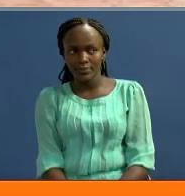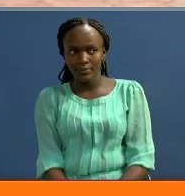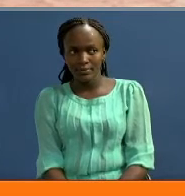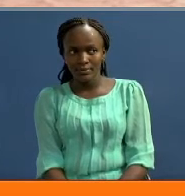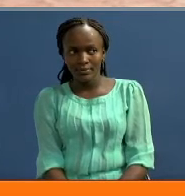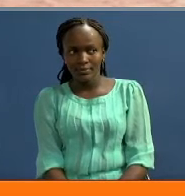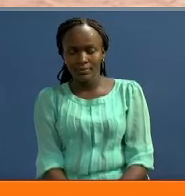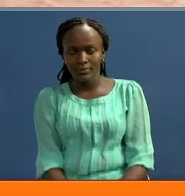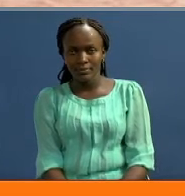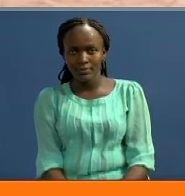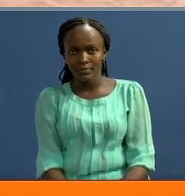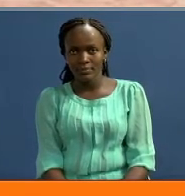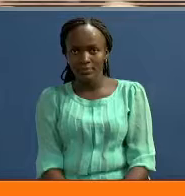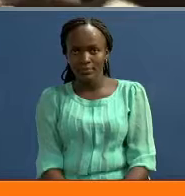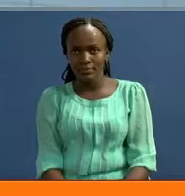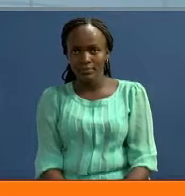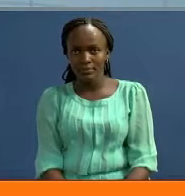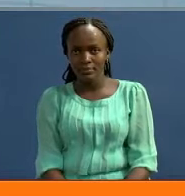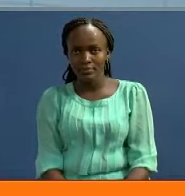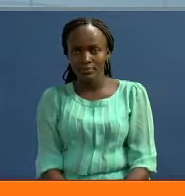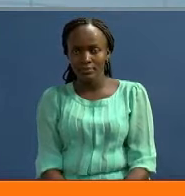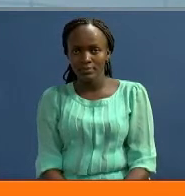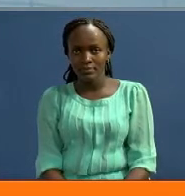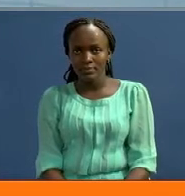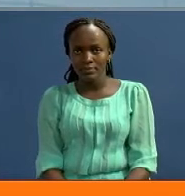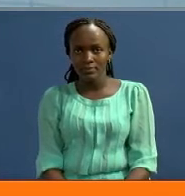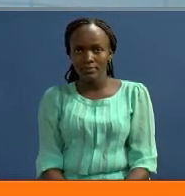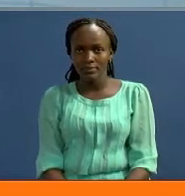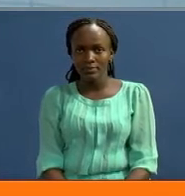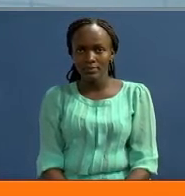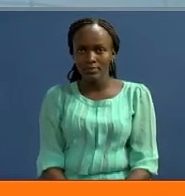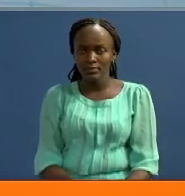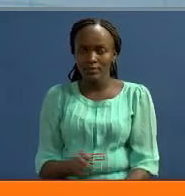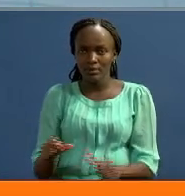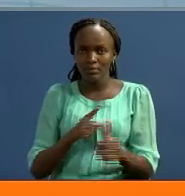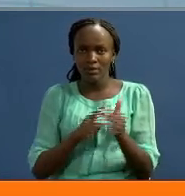Now, on to some.